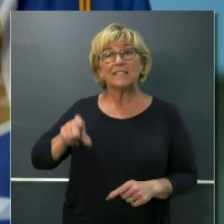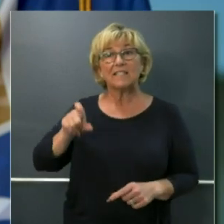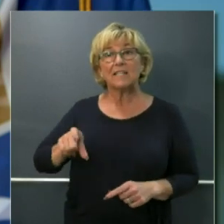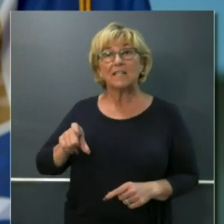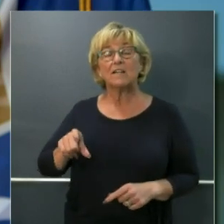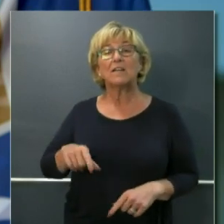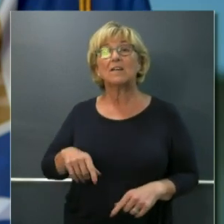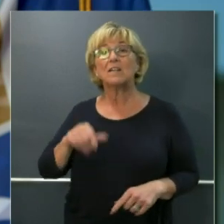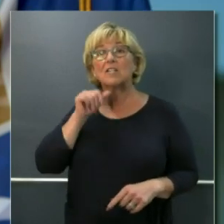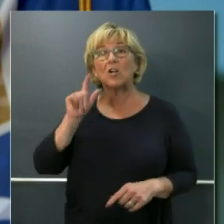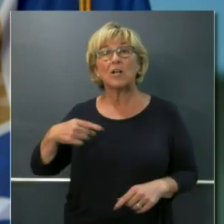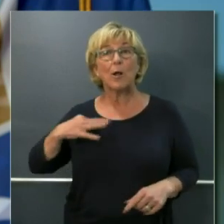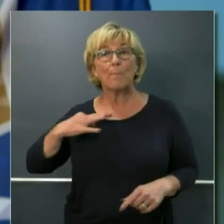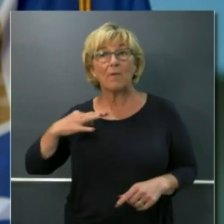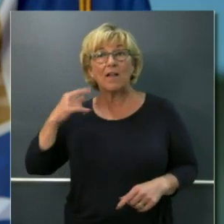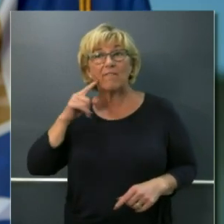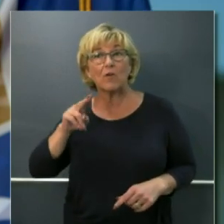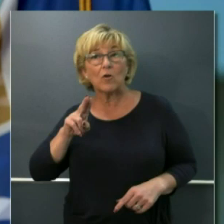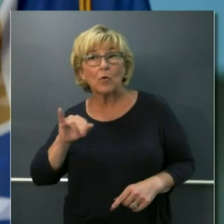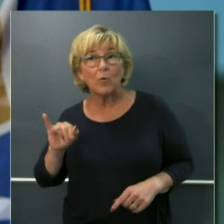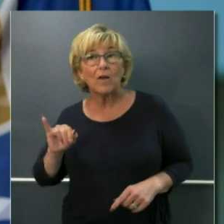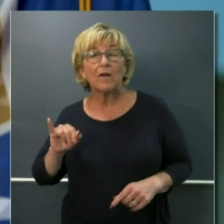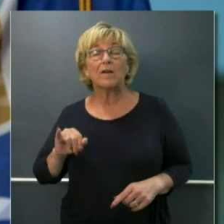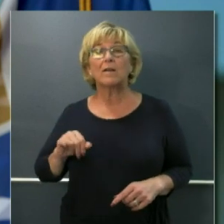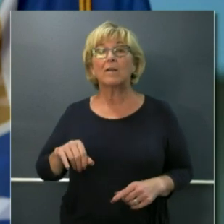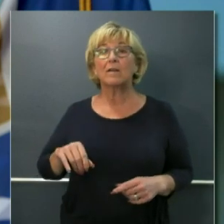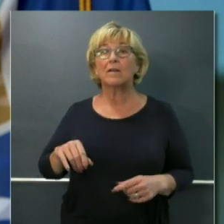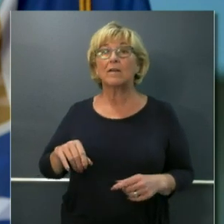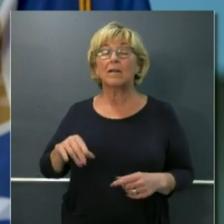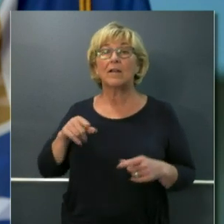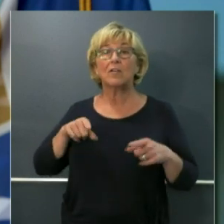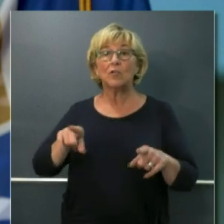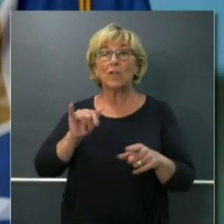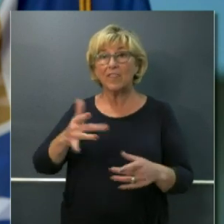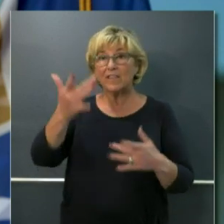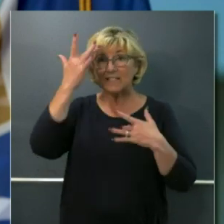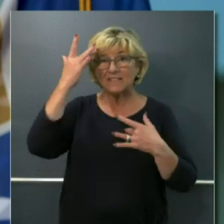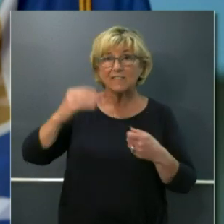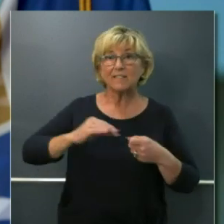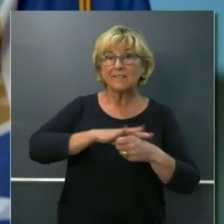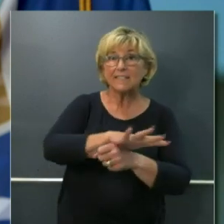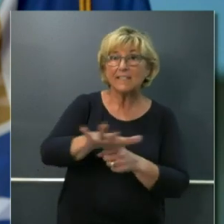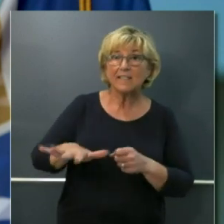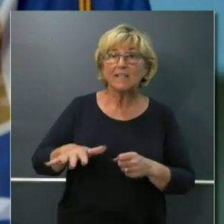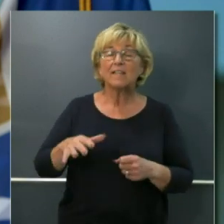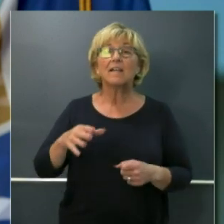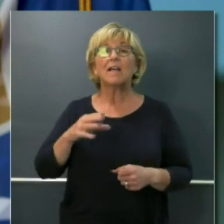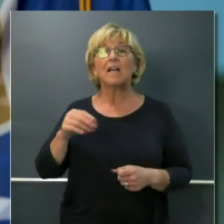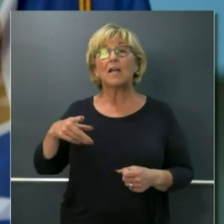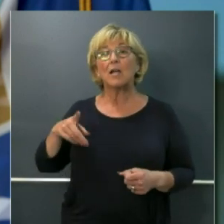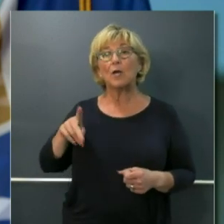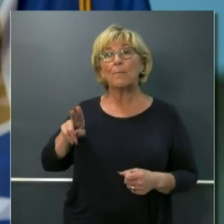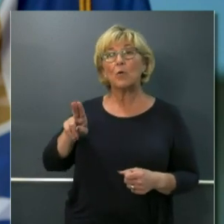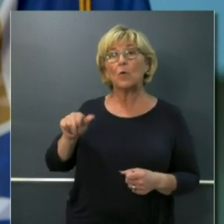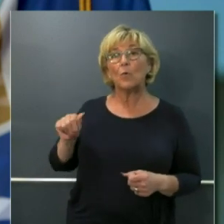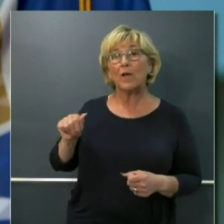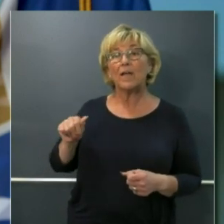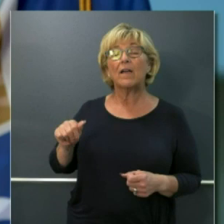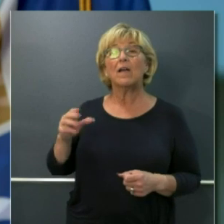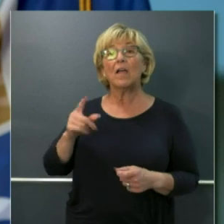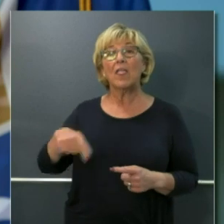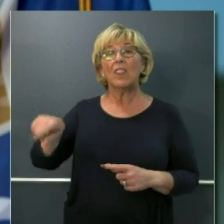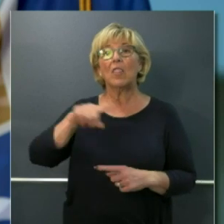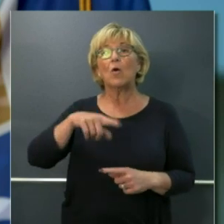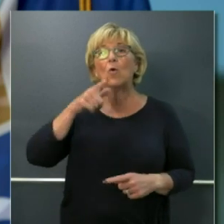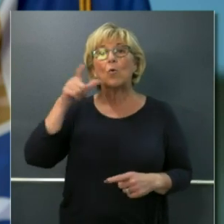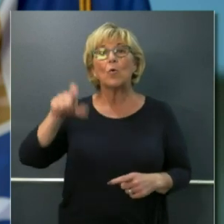not just applying for unemployment insurance or pandemic unemployment assistance, PUA, but also those that